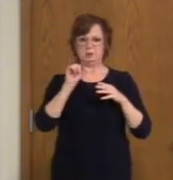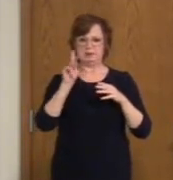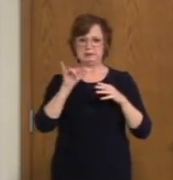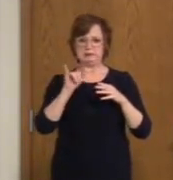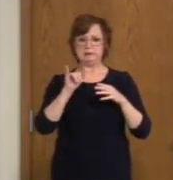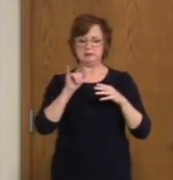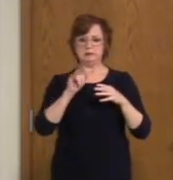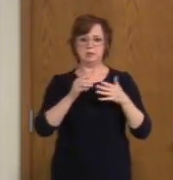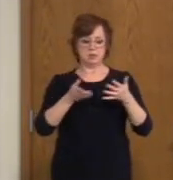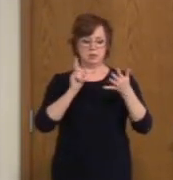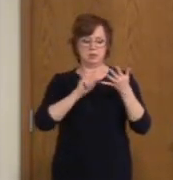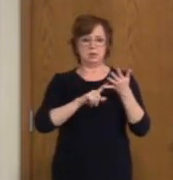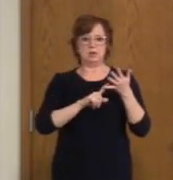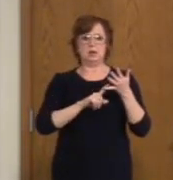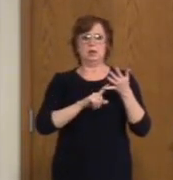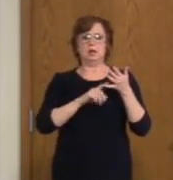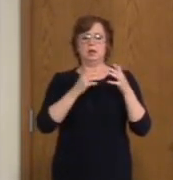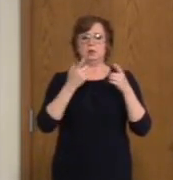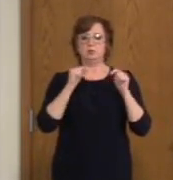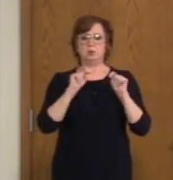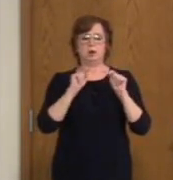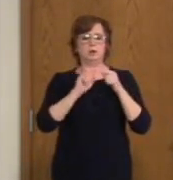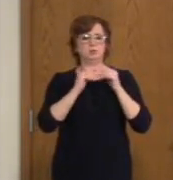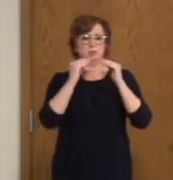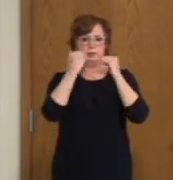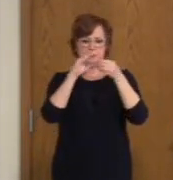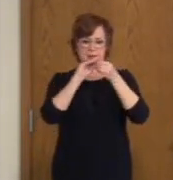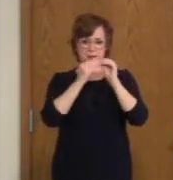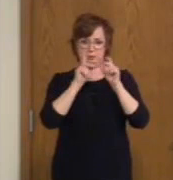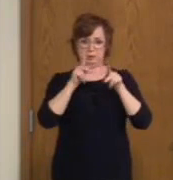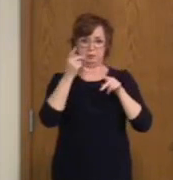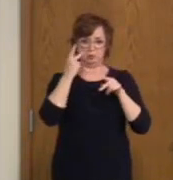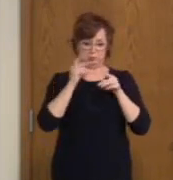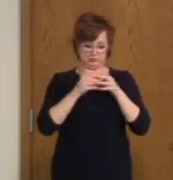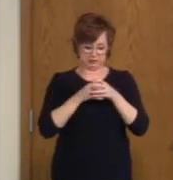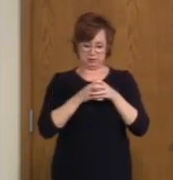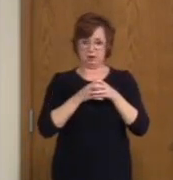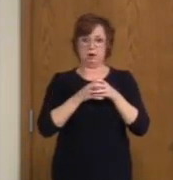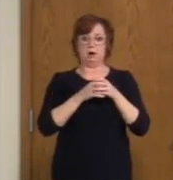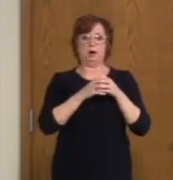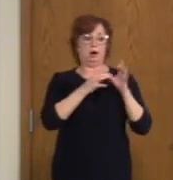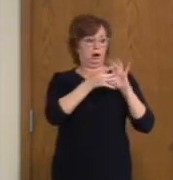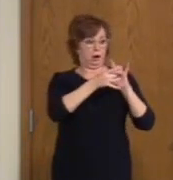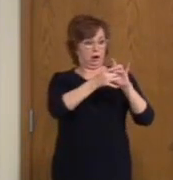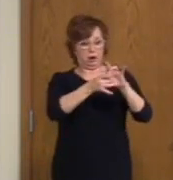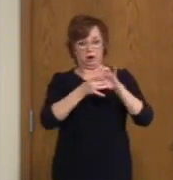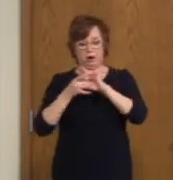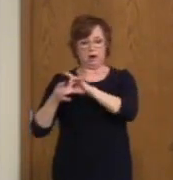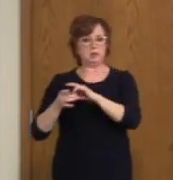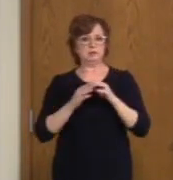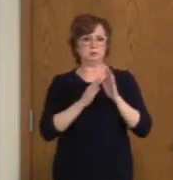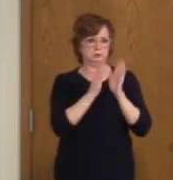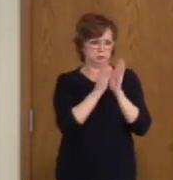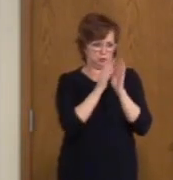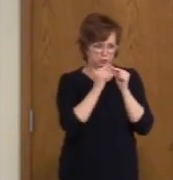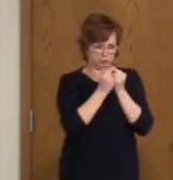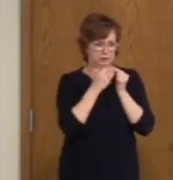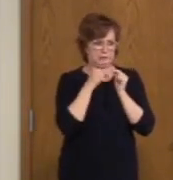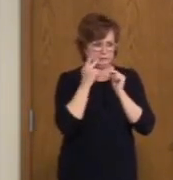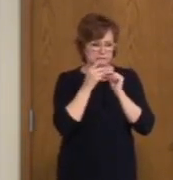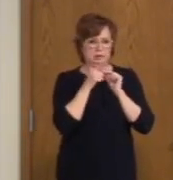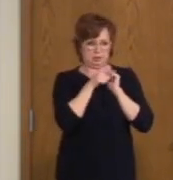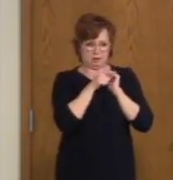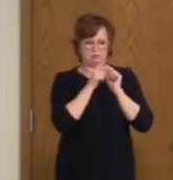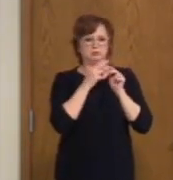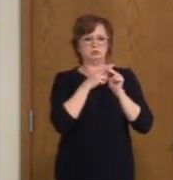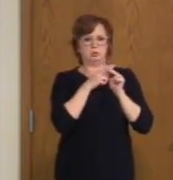Keep the smallest number of contacts you can. But then, of course, in Regina, like the Premier mentioned, we have high active